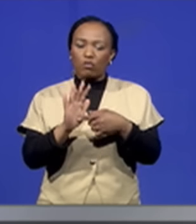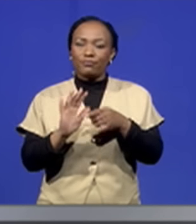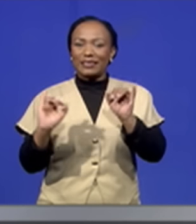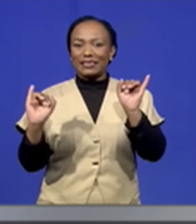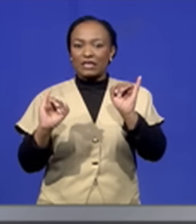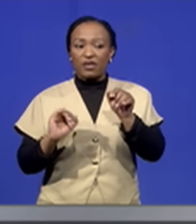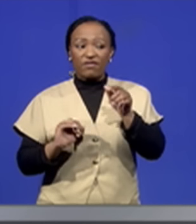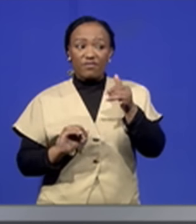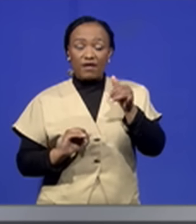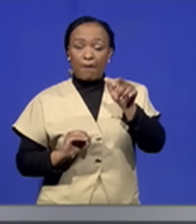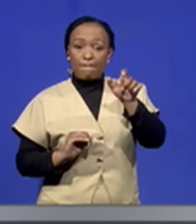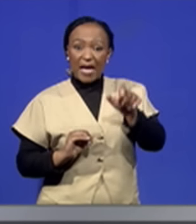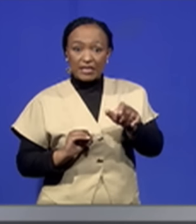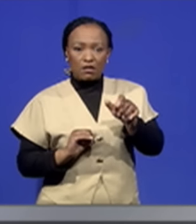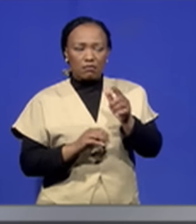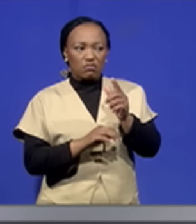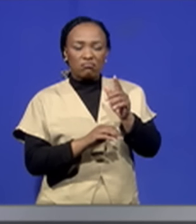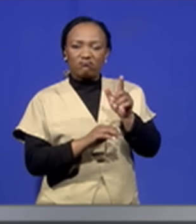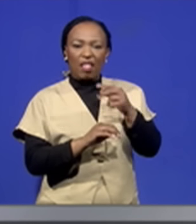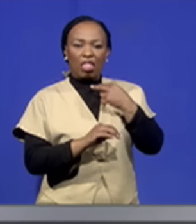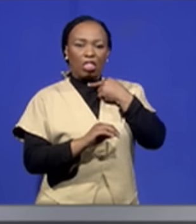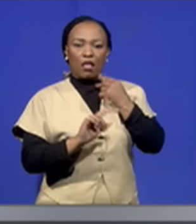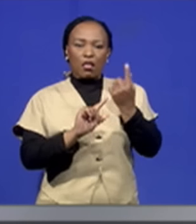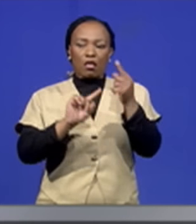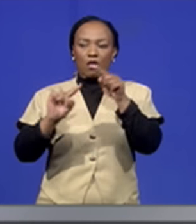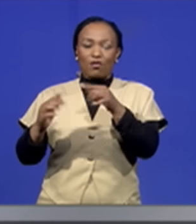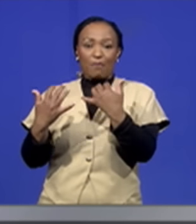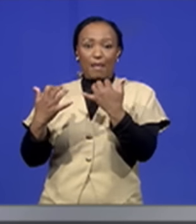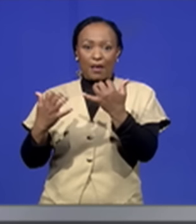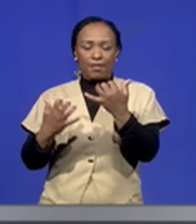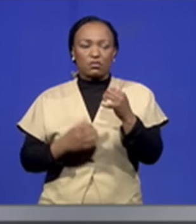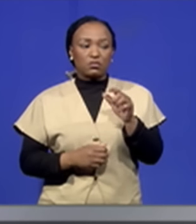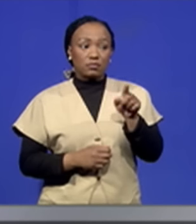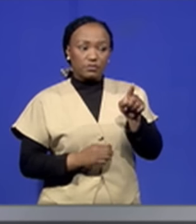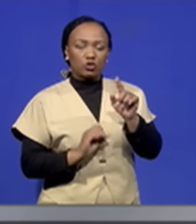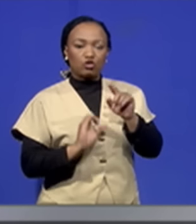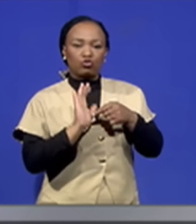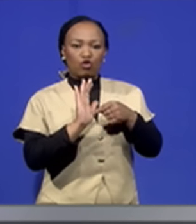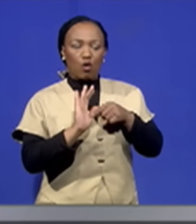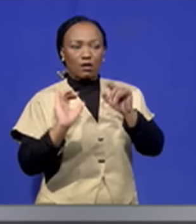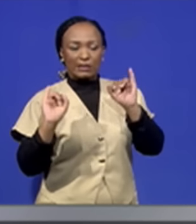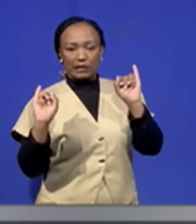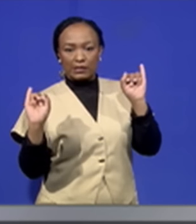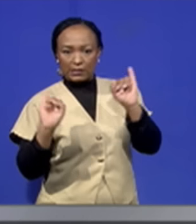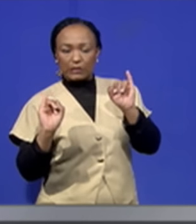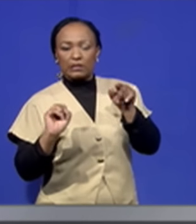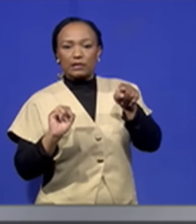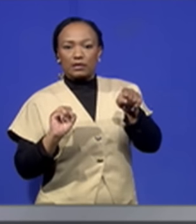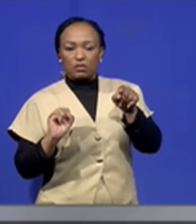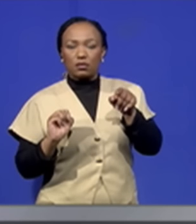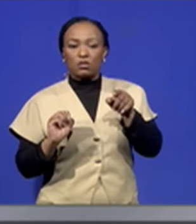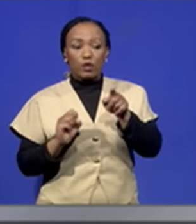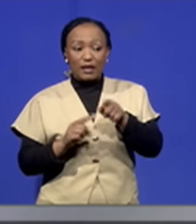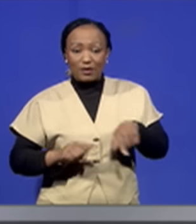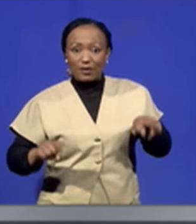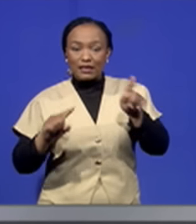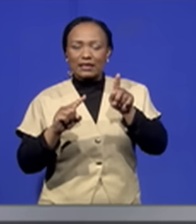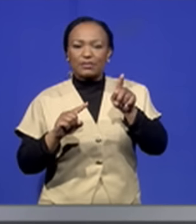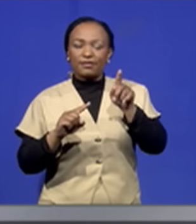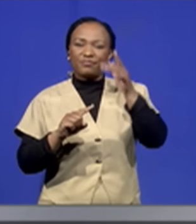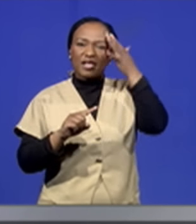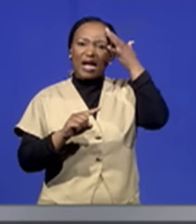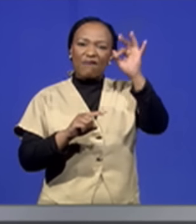on matters of accountability henceforth, because these state institutions are funded by the fiscus